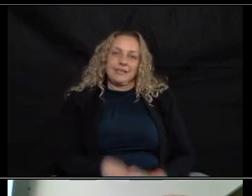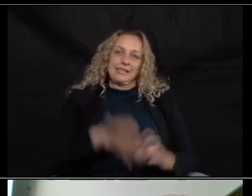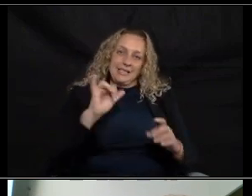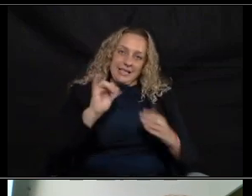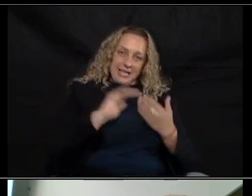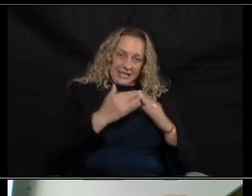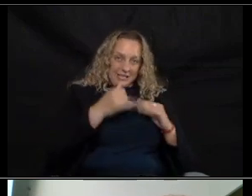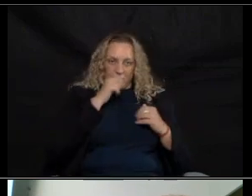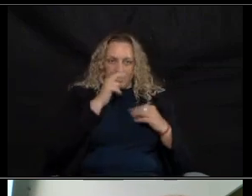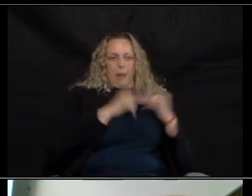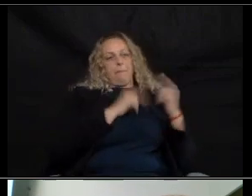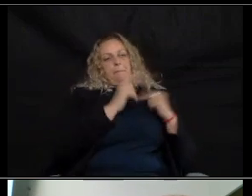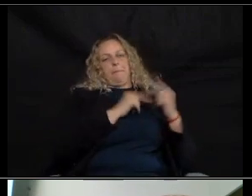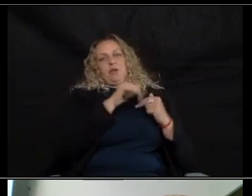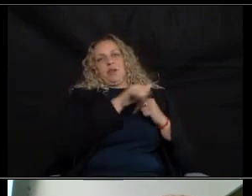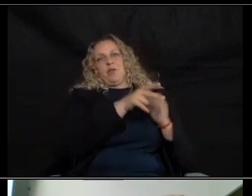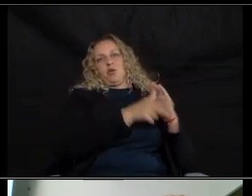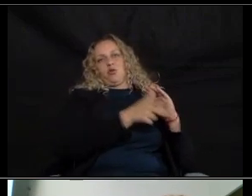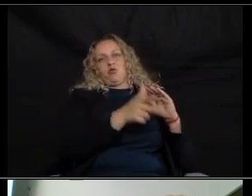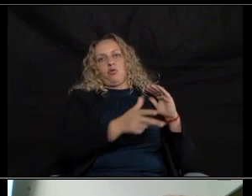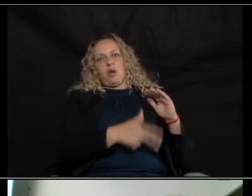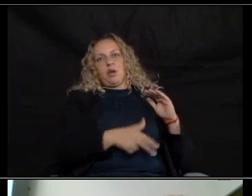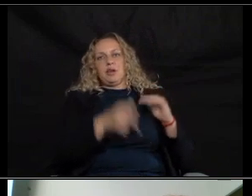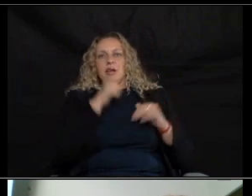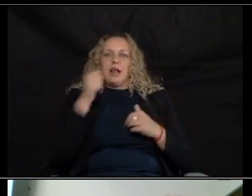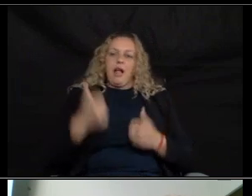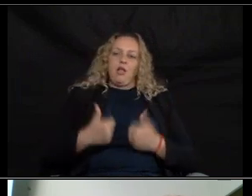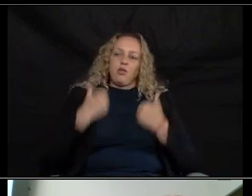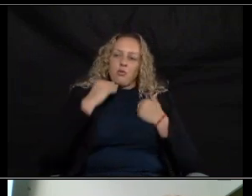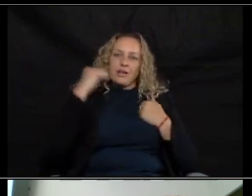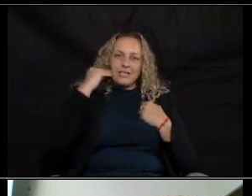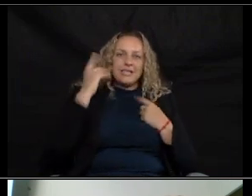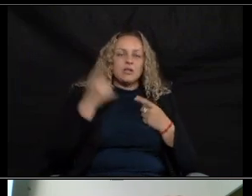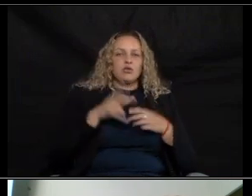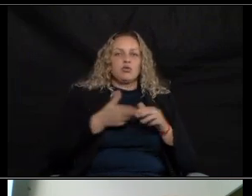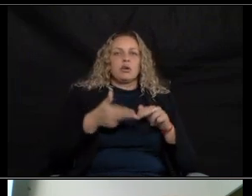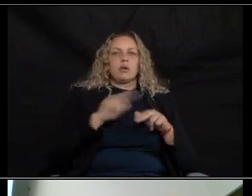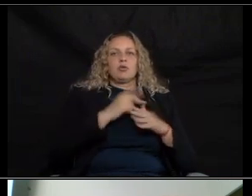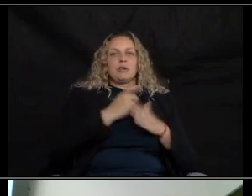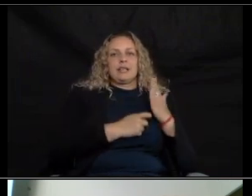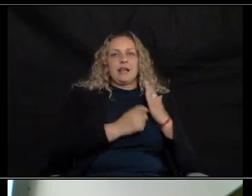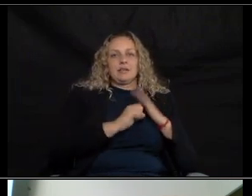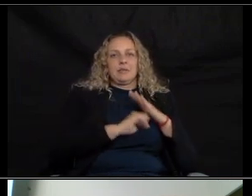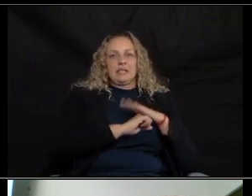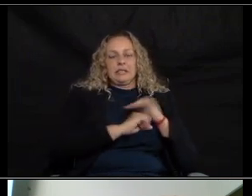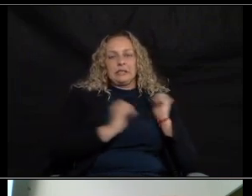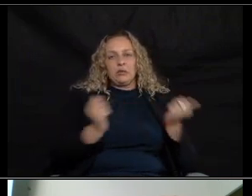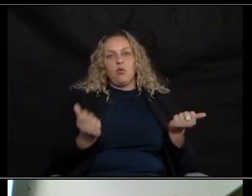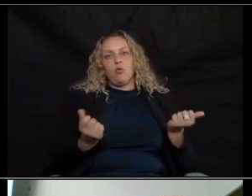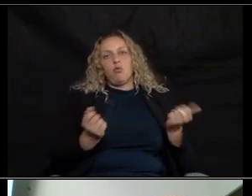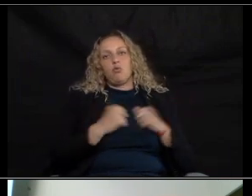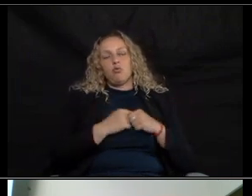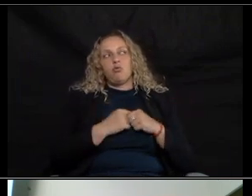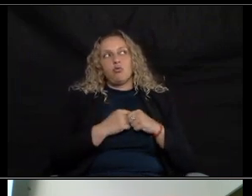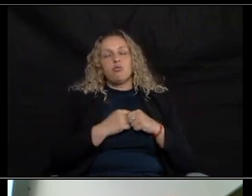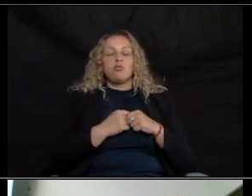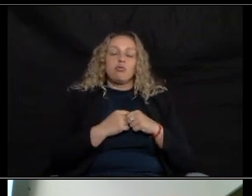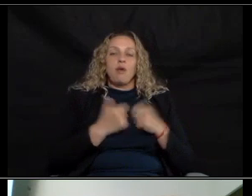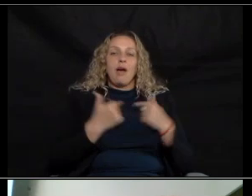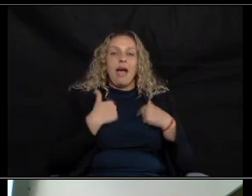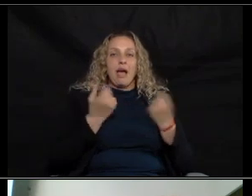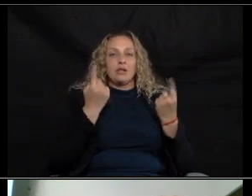the city wasn't building the garages. The city's not building the residences to increase the tax base. So, you know,